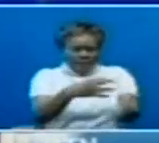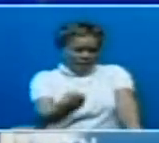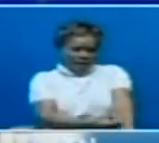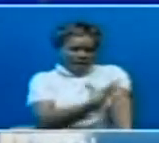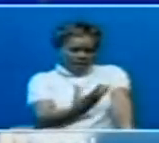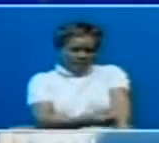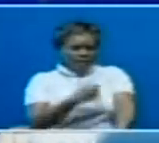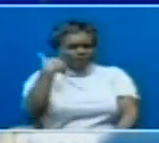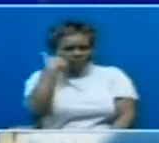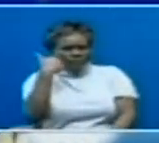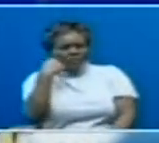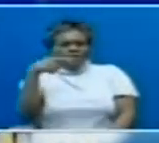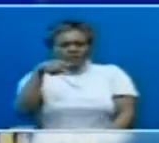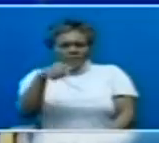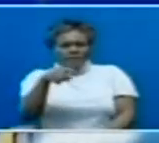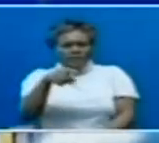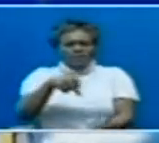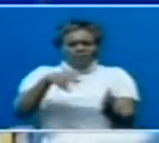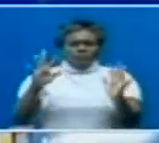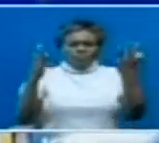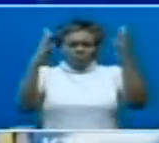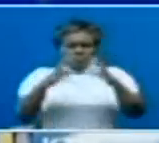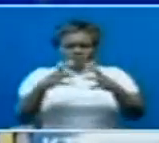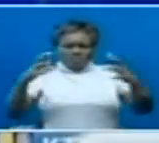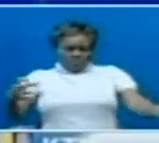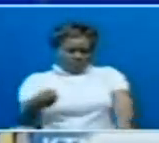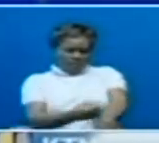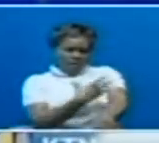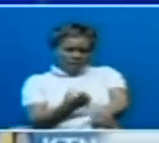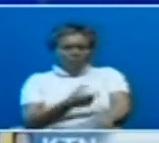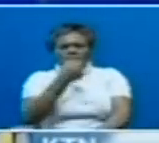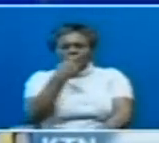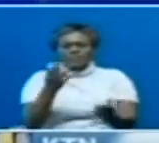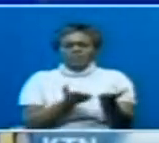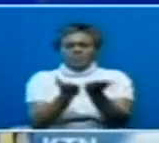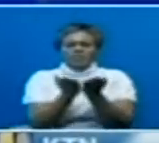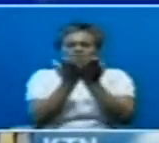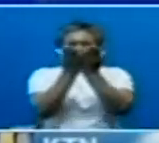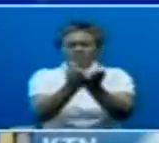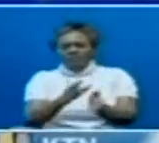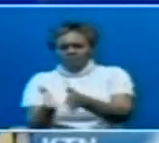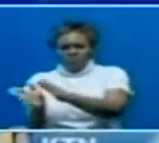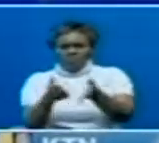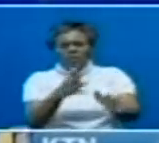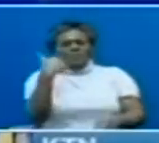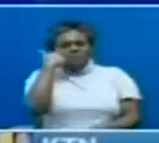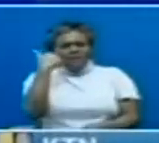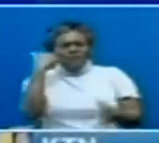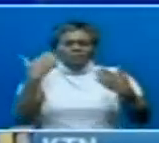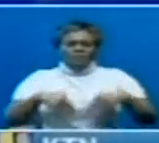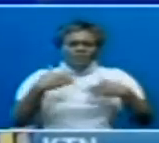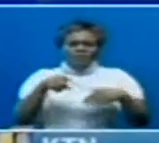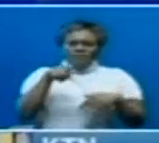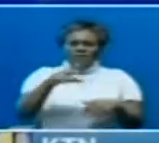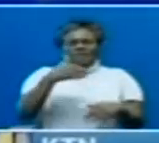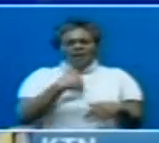patients. The funding is meant to complement efforts to expand cancer treatment services to provide an alternative for patients who are forced to